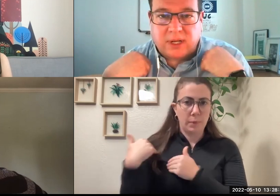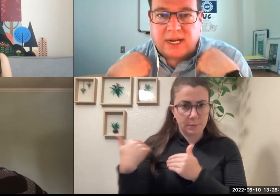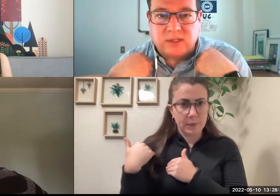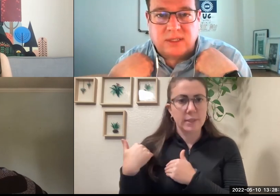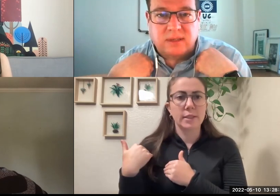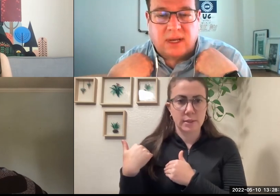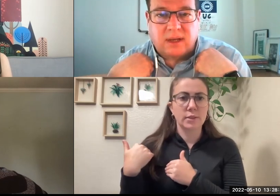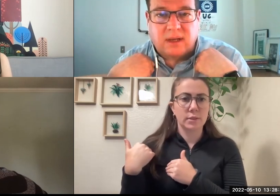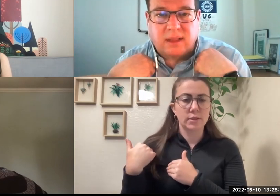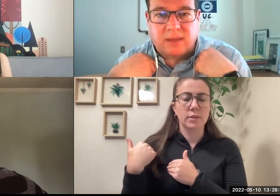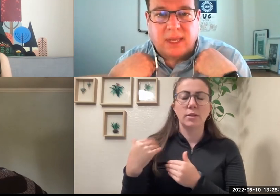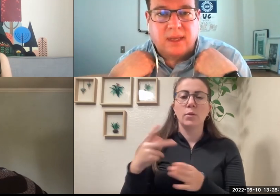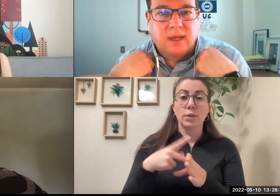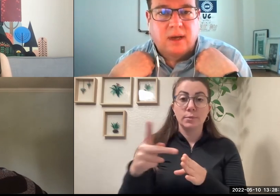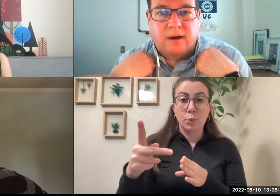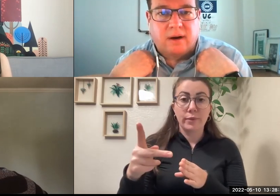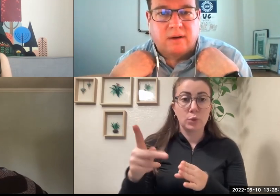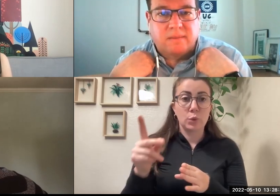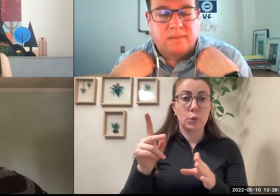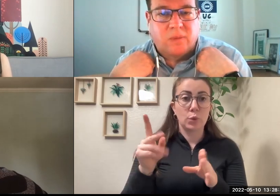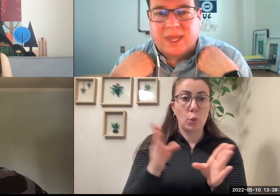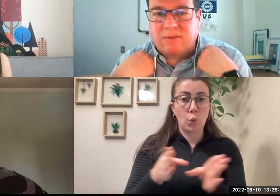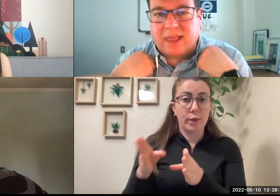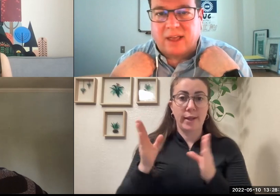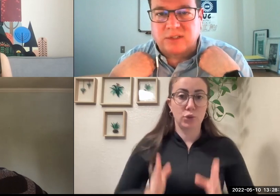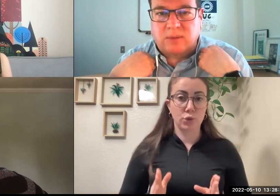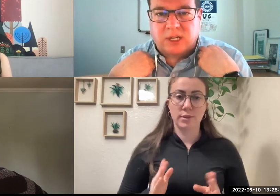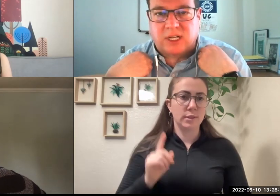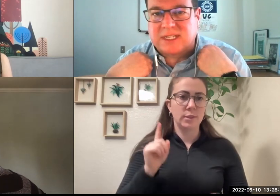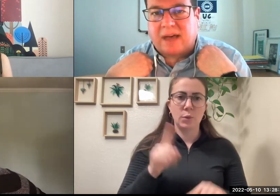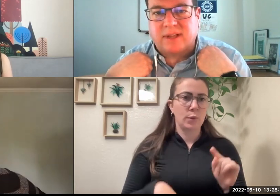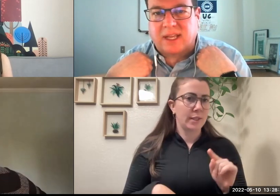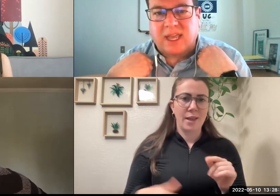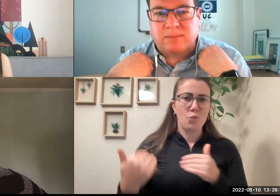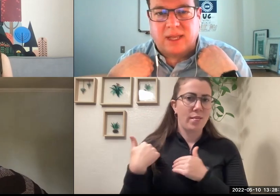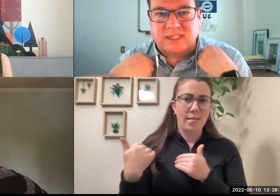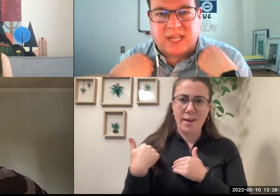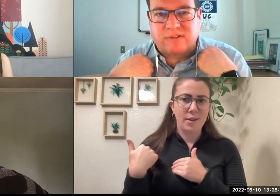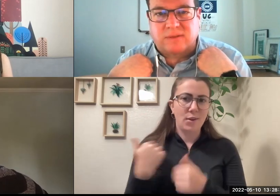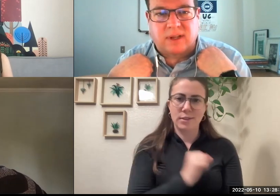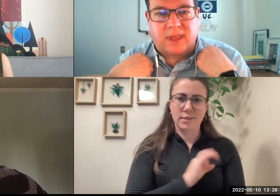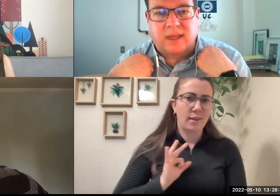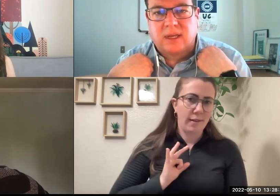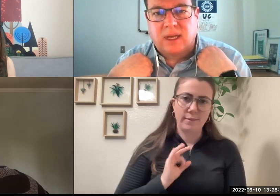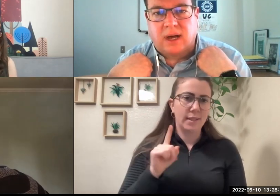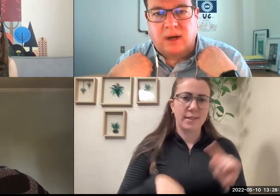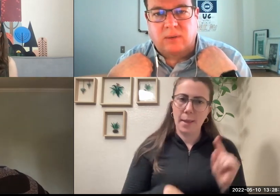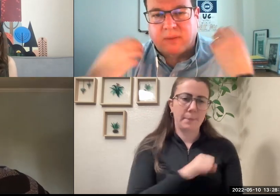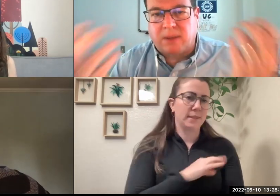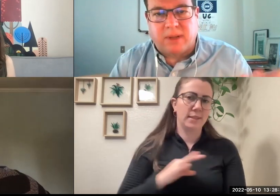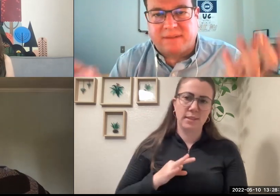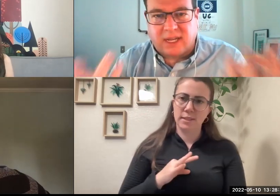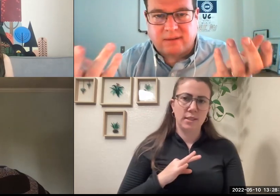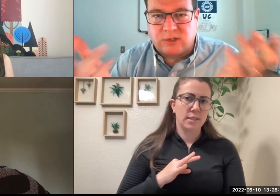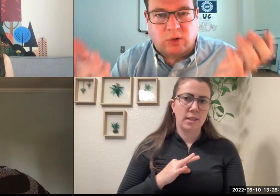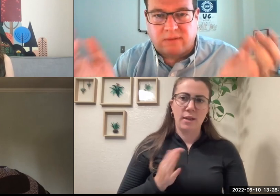professional organizers like me we can't rely so much on staff. Like it can't be a staff driven thing. Working